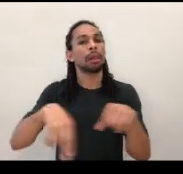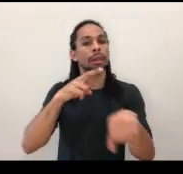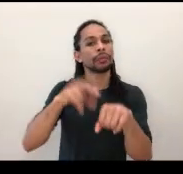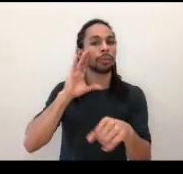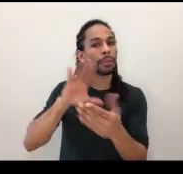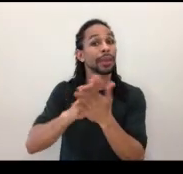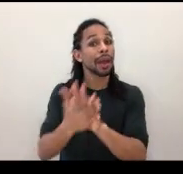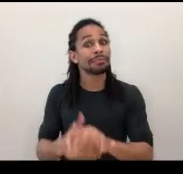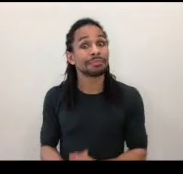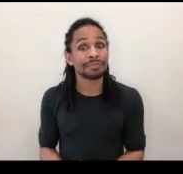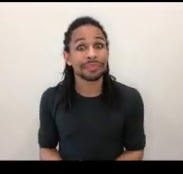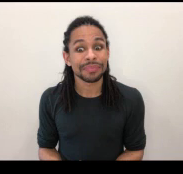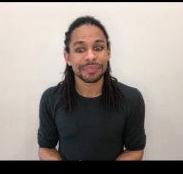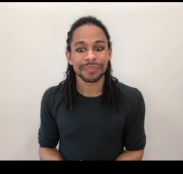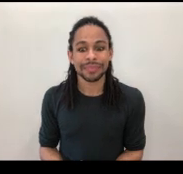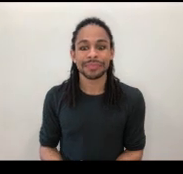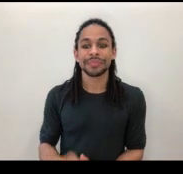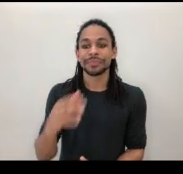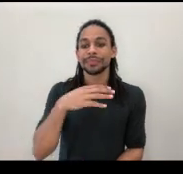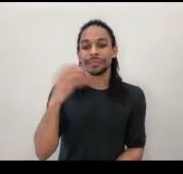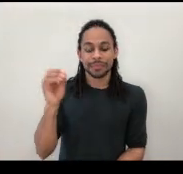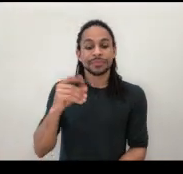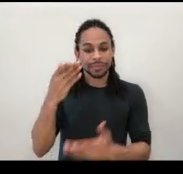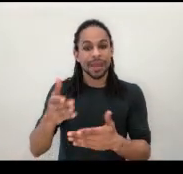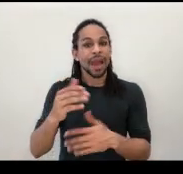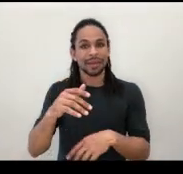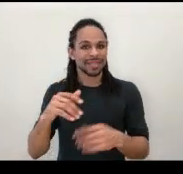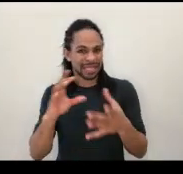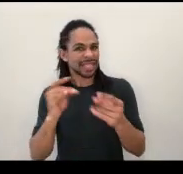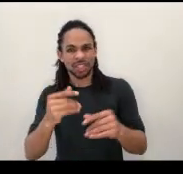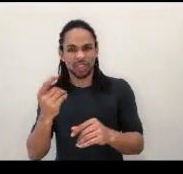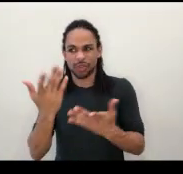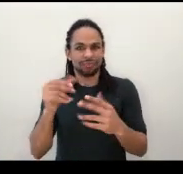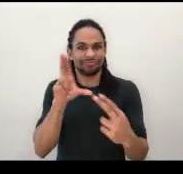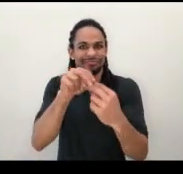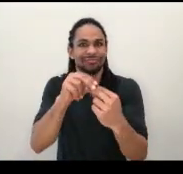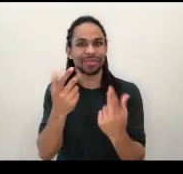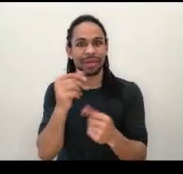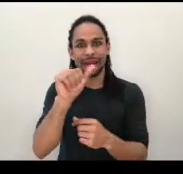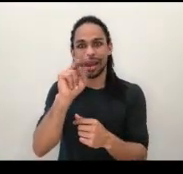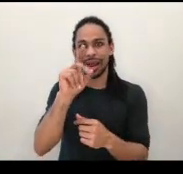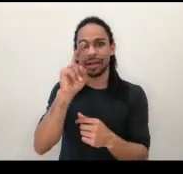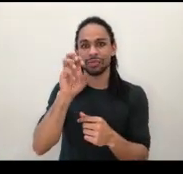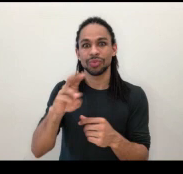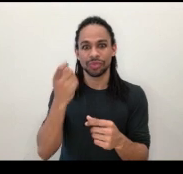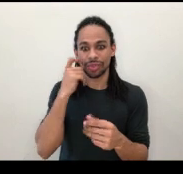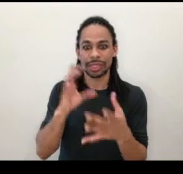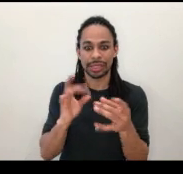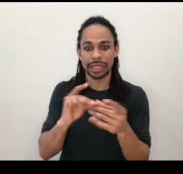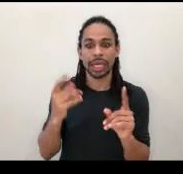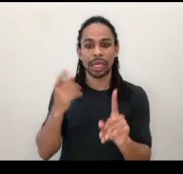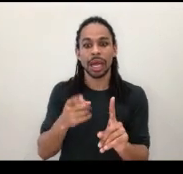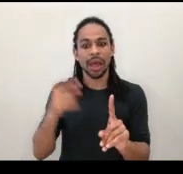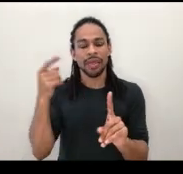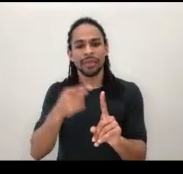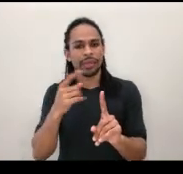it becomes. Like, just to piggyback off of what Andrew said, just the beauty of this is